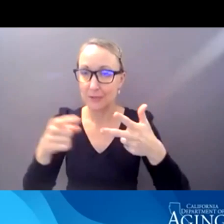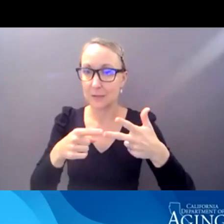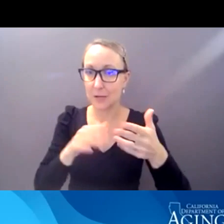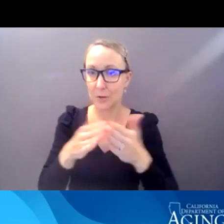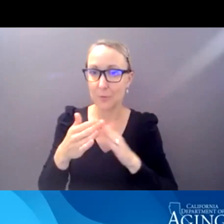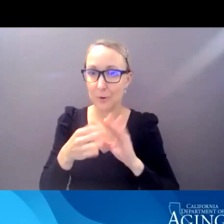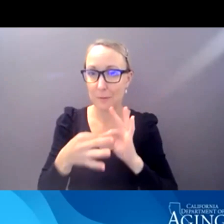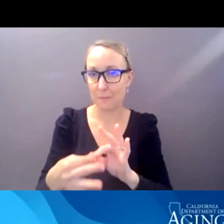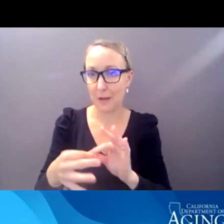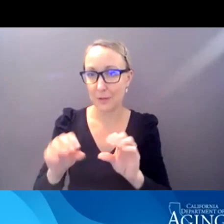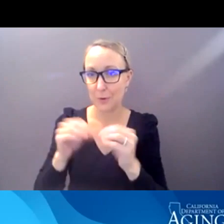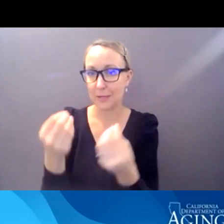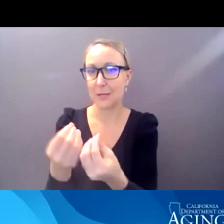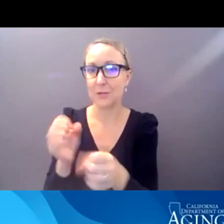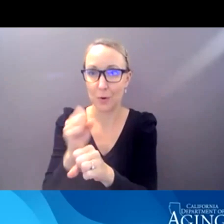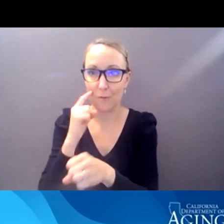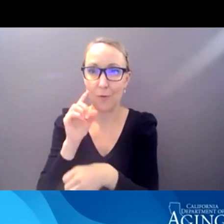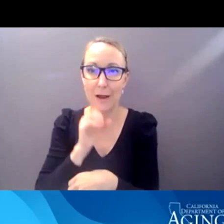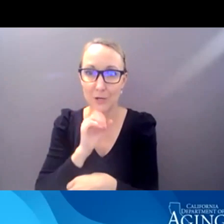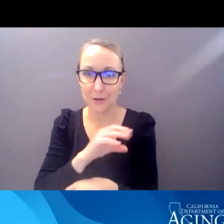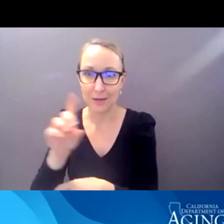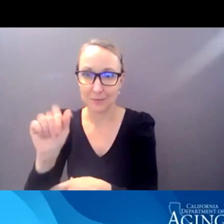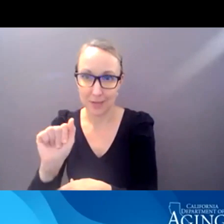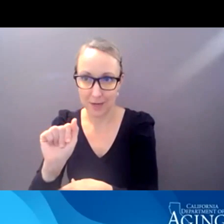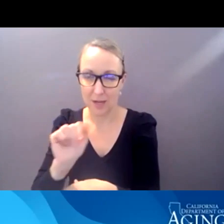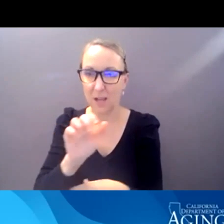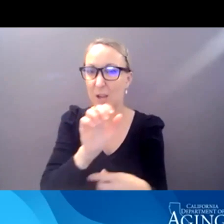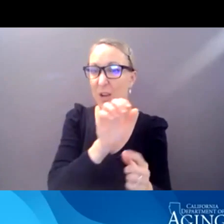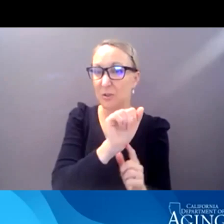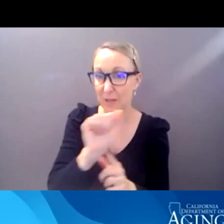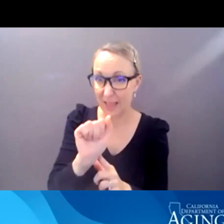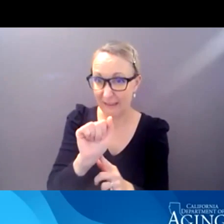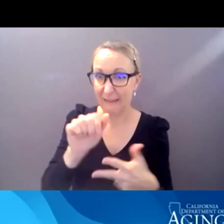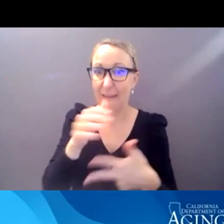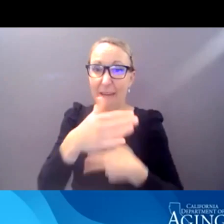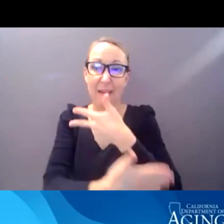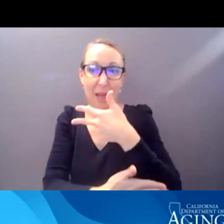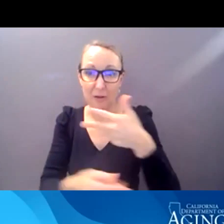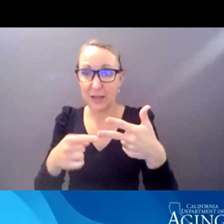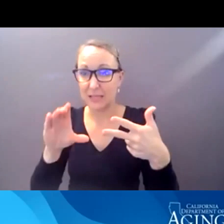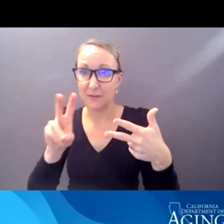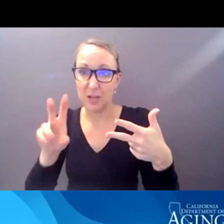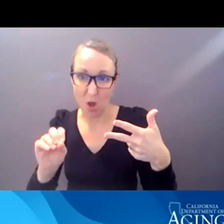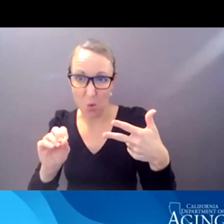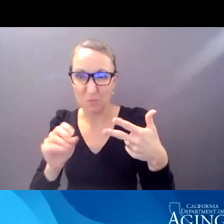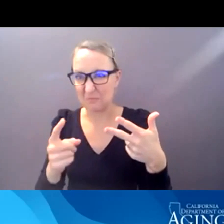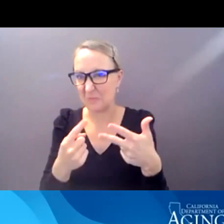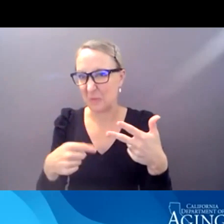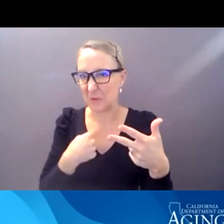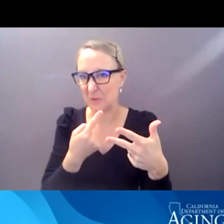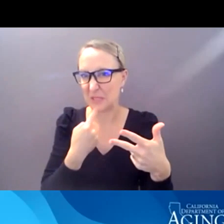organizations working in aging and disability. AAA, county, CBO, we sometimes say. All three of